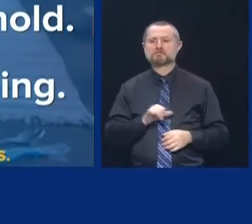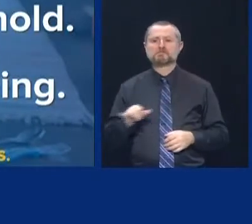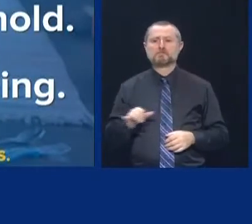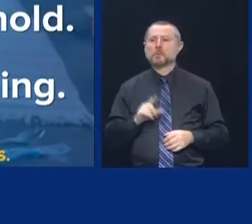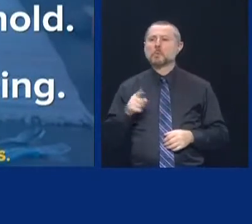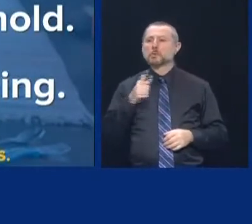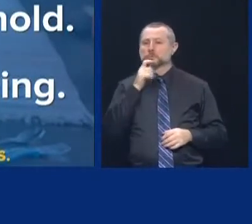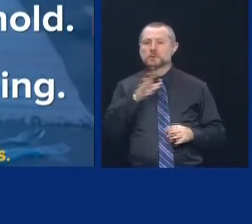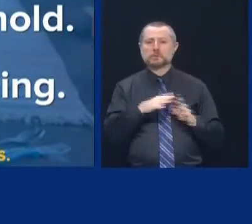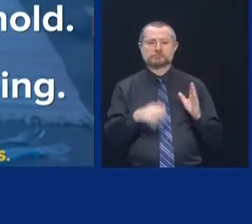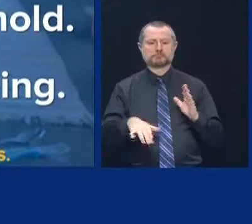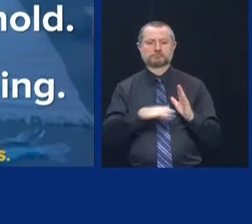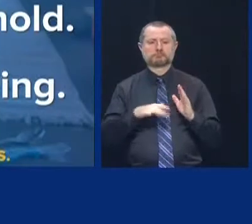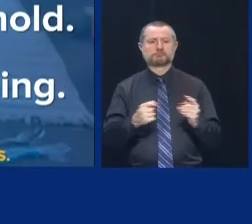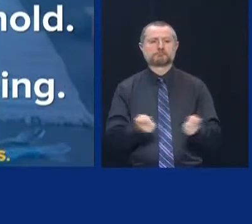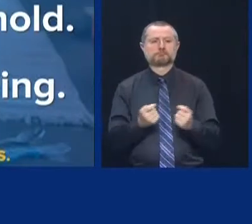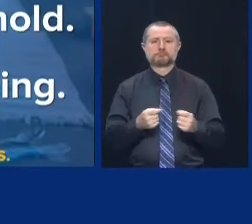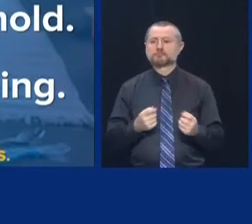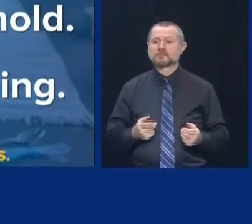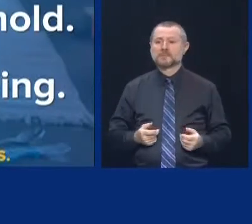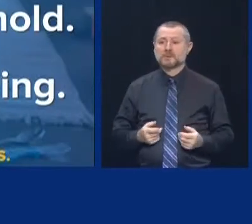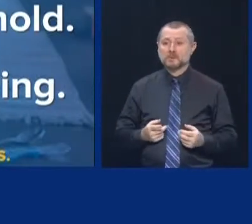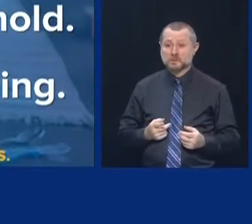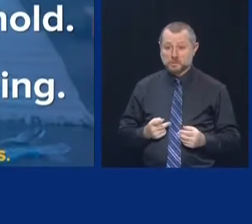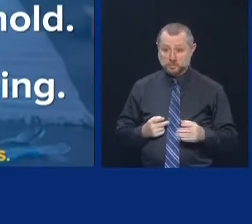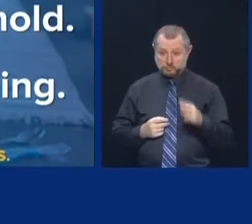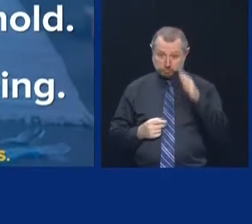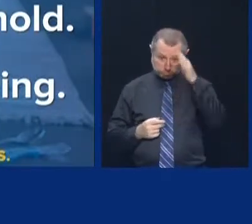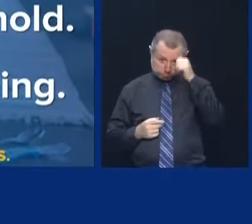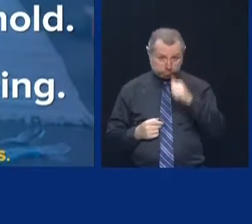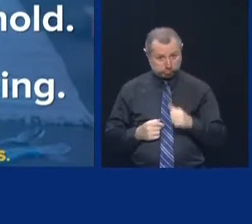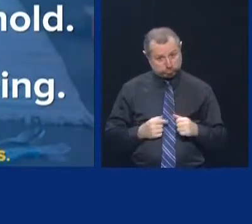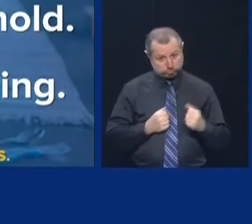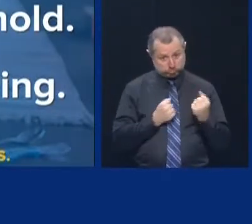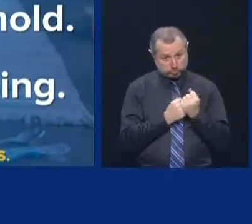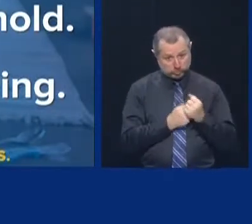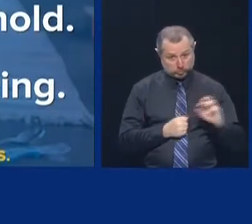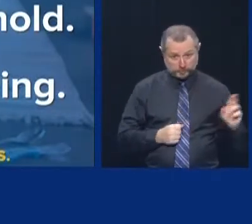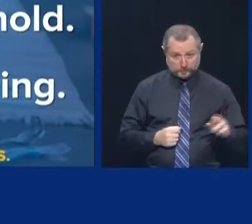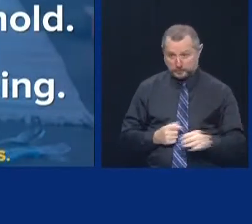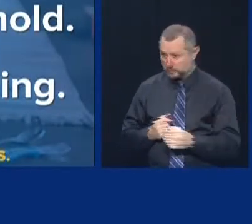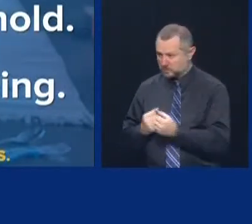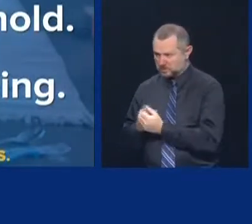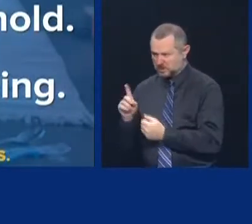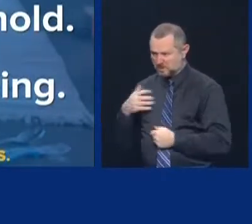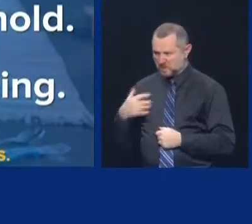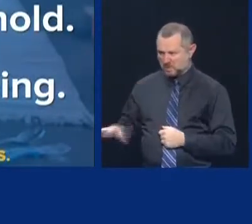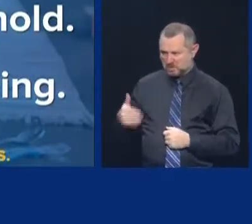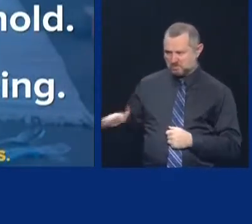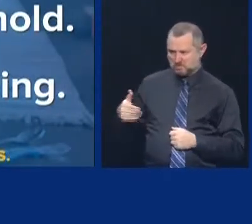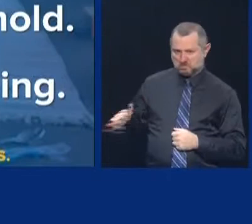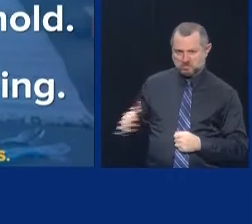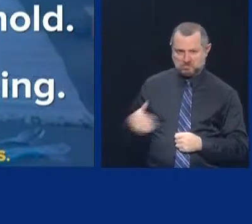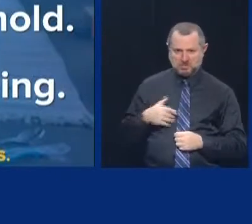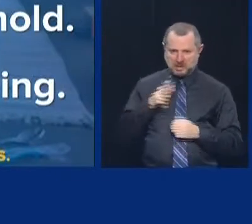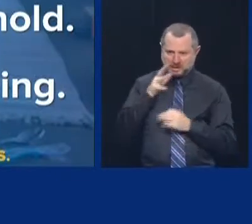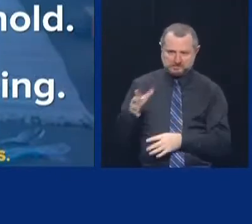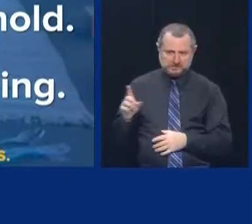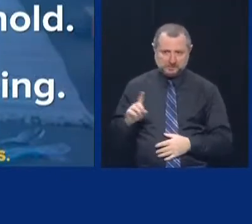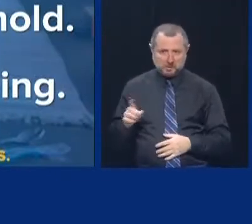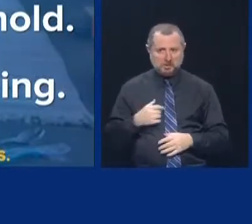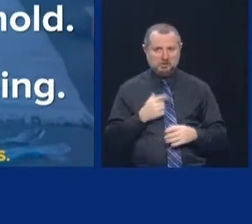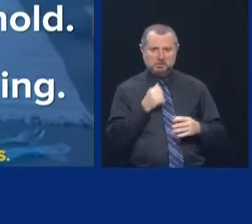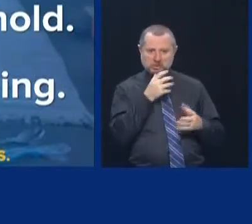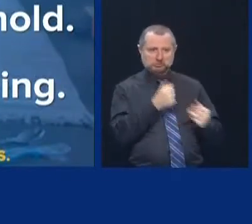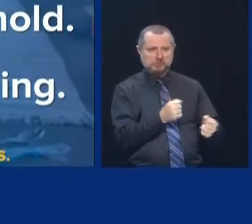So even if you're in this political mindset, I can't trust the other side, I can't trust Democrats, I can't trust Republicans,